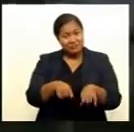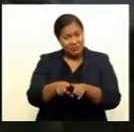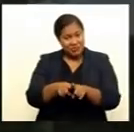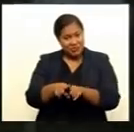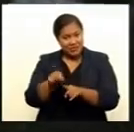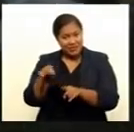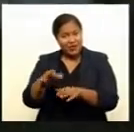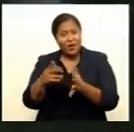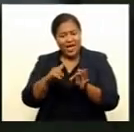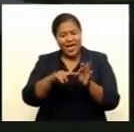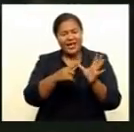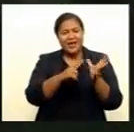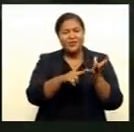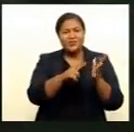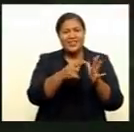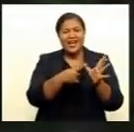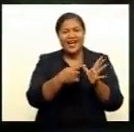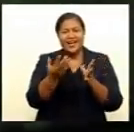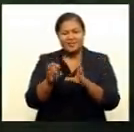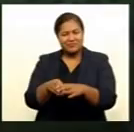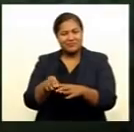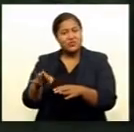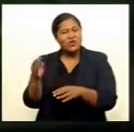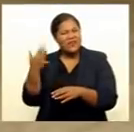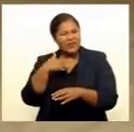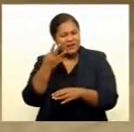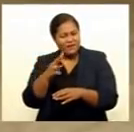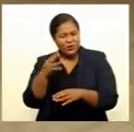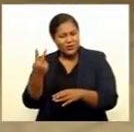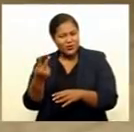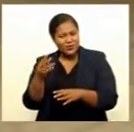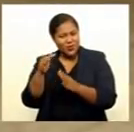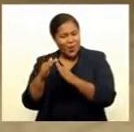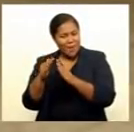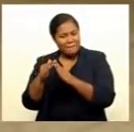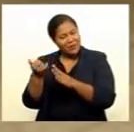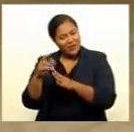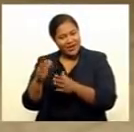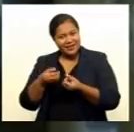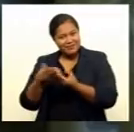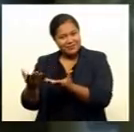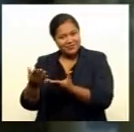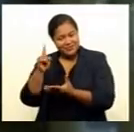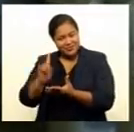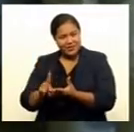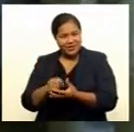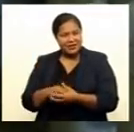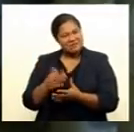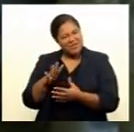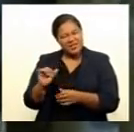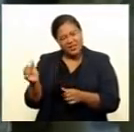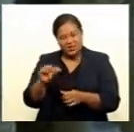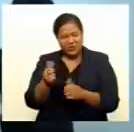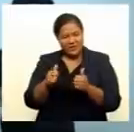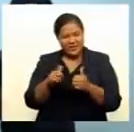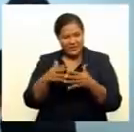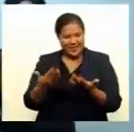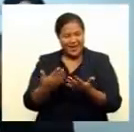in Ngawea settlement. There's about 542 homes that are being delivered with food today. In fact, probably would have been completed by